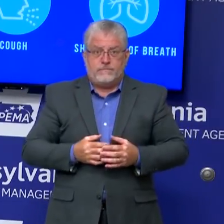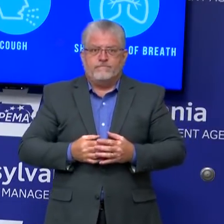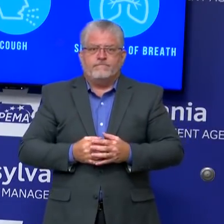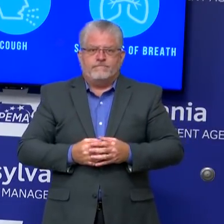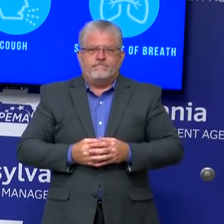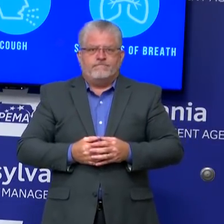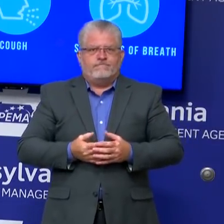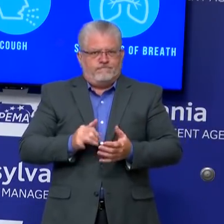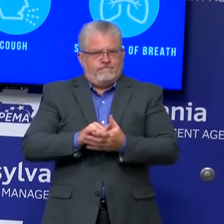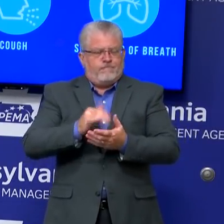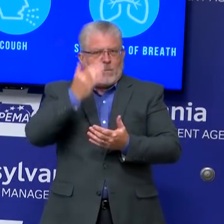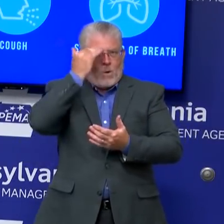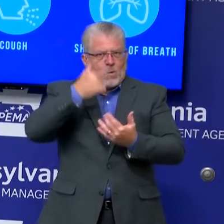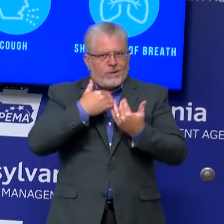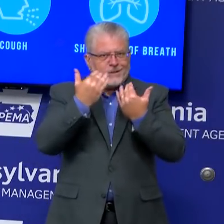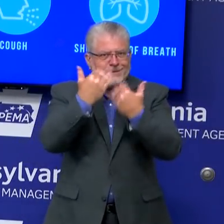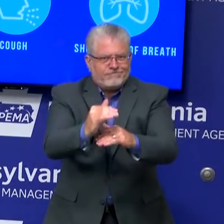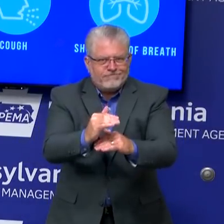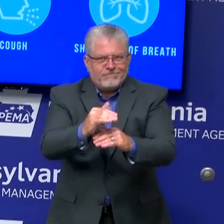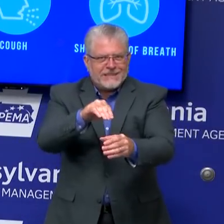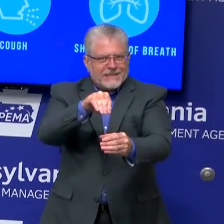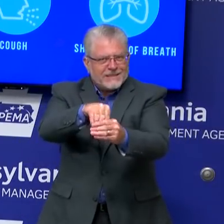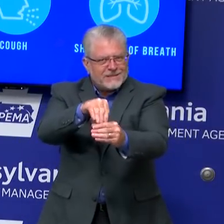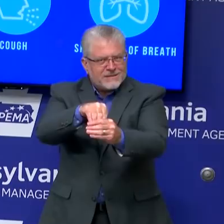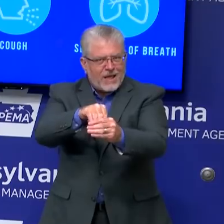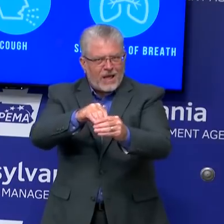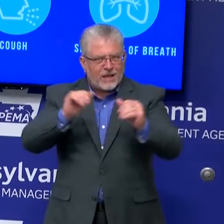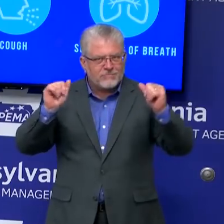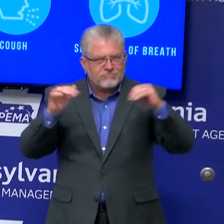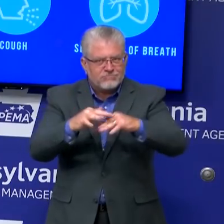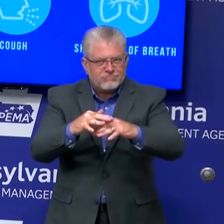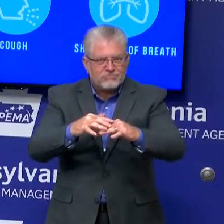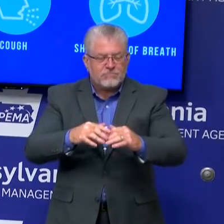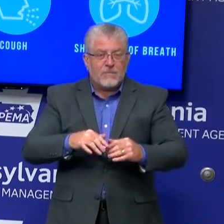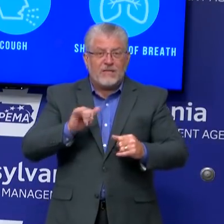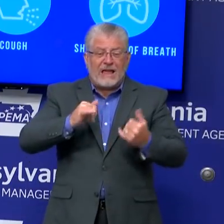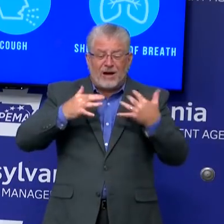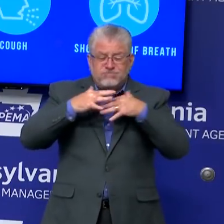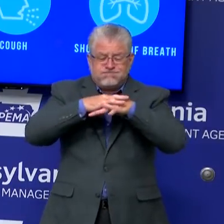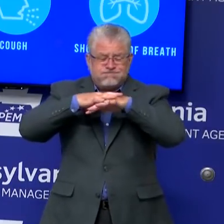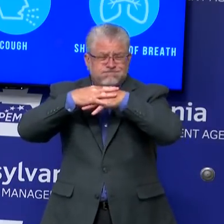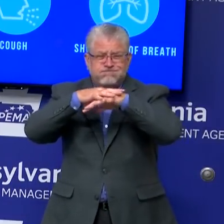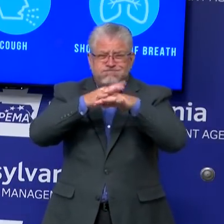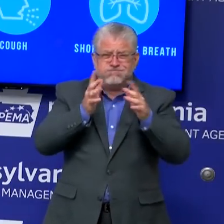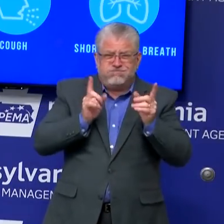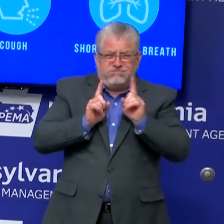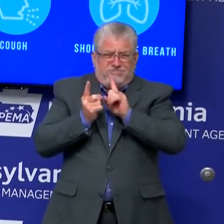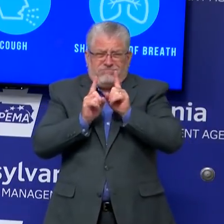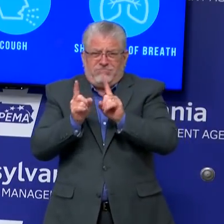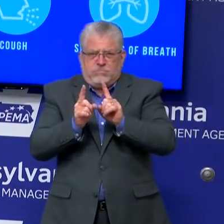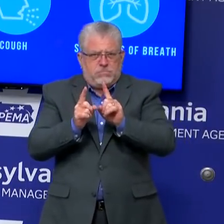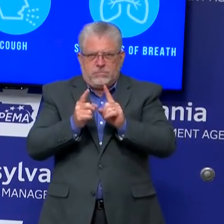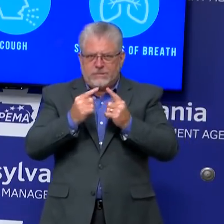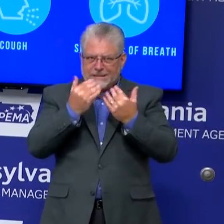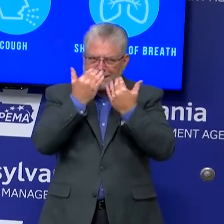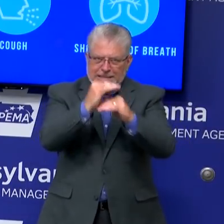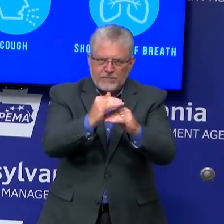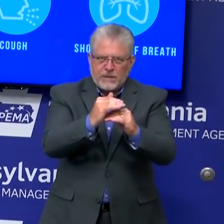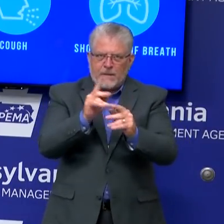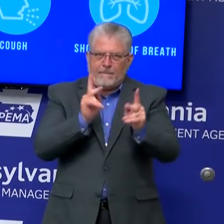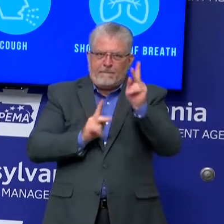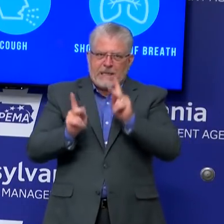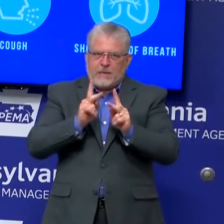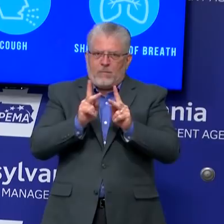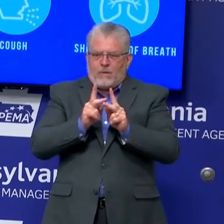rapidly in crowds, so we're limiting crowd sizes in situations where people are likely to gather close together, such as